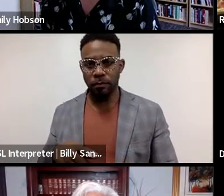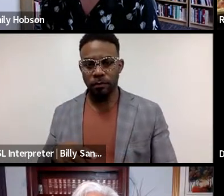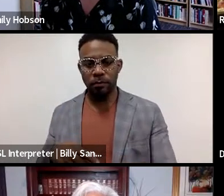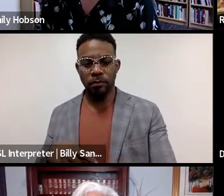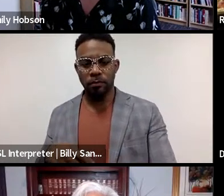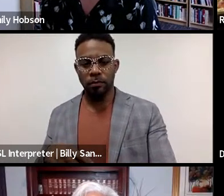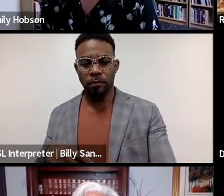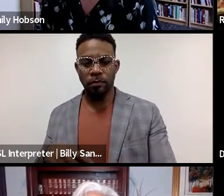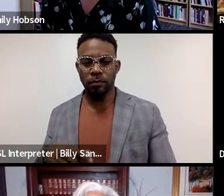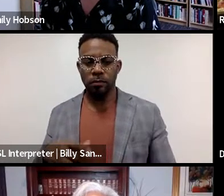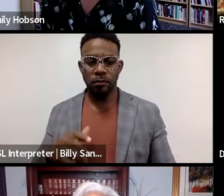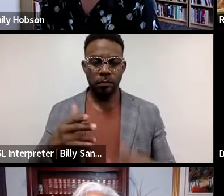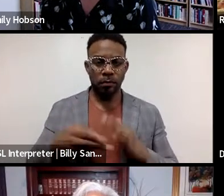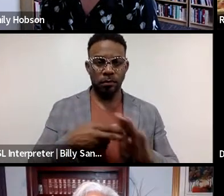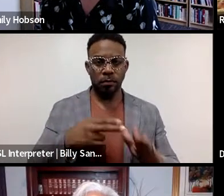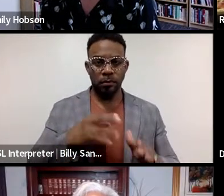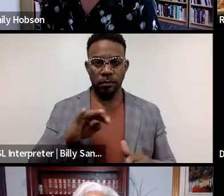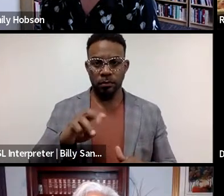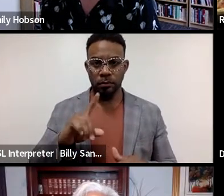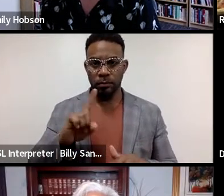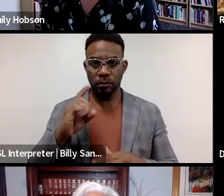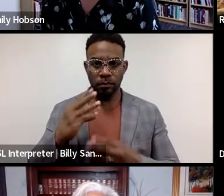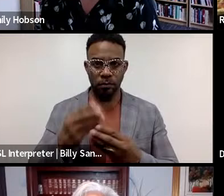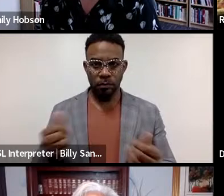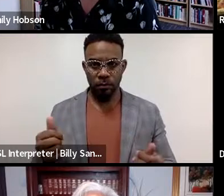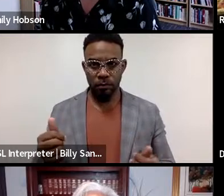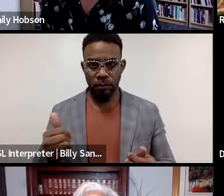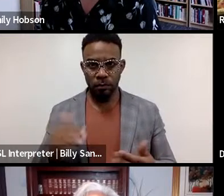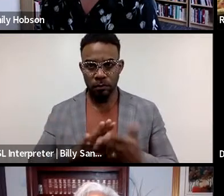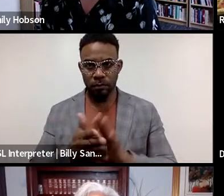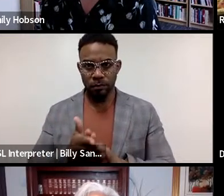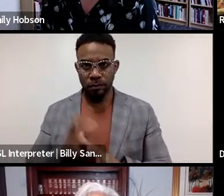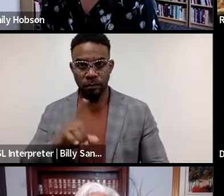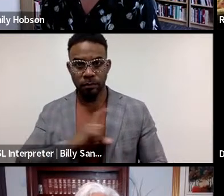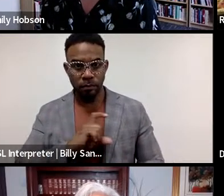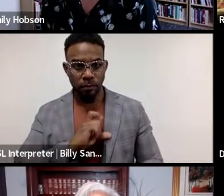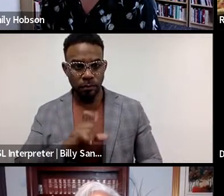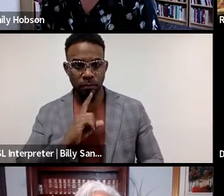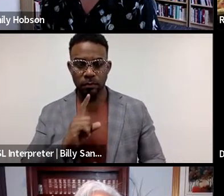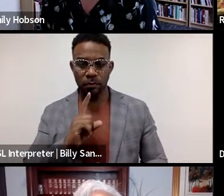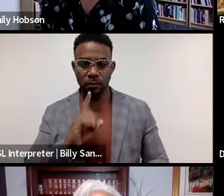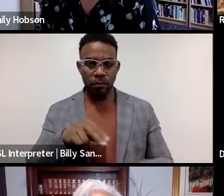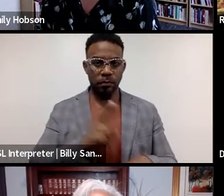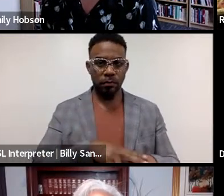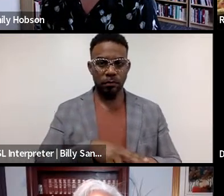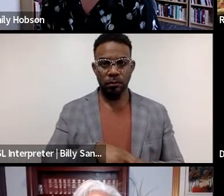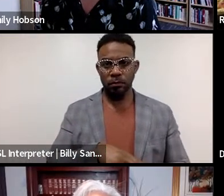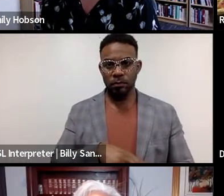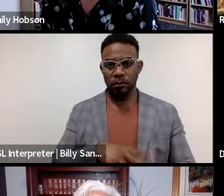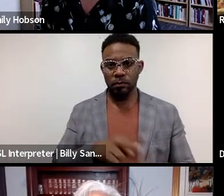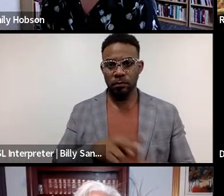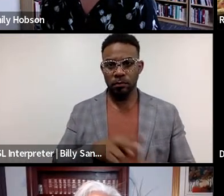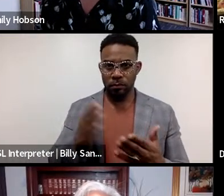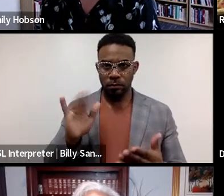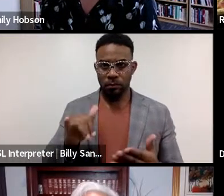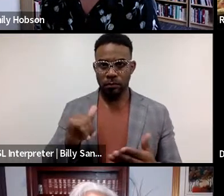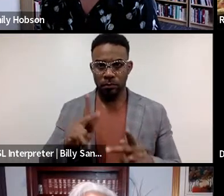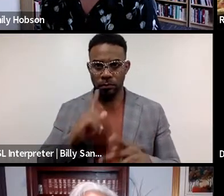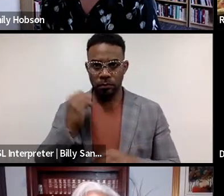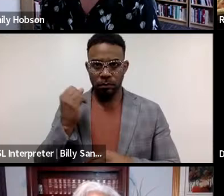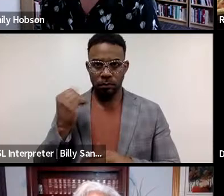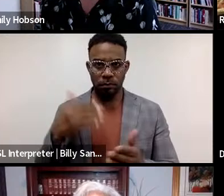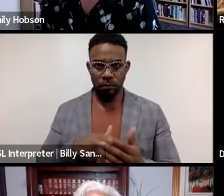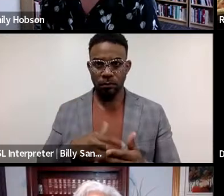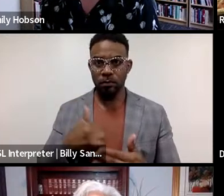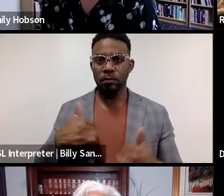labeling them criminal, then the only solution becomes the police, which is, of course, the very thing that people are rebelling